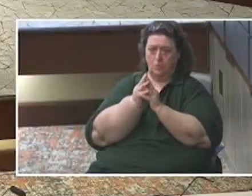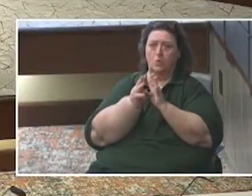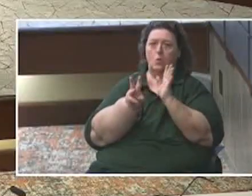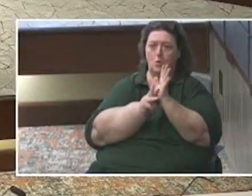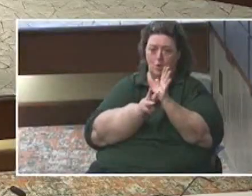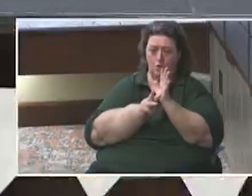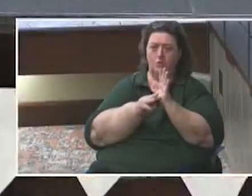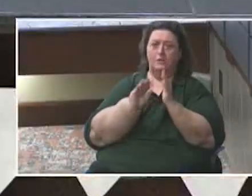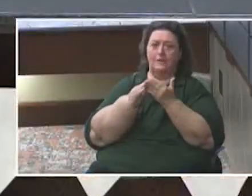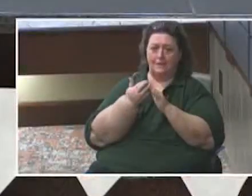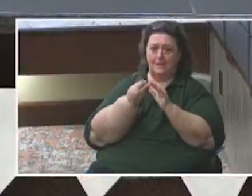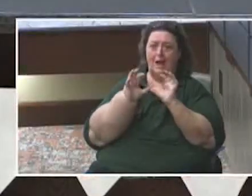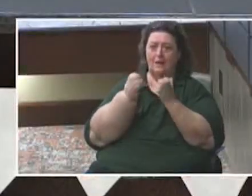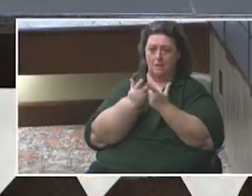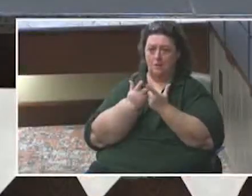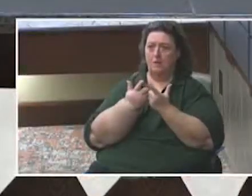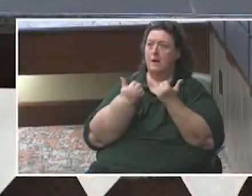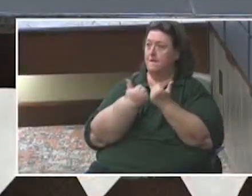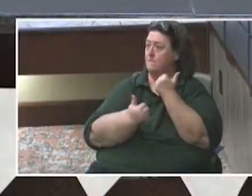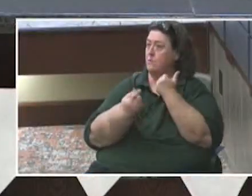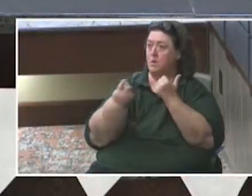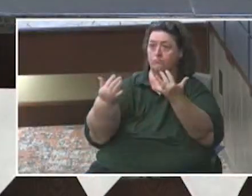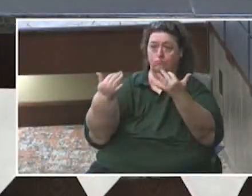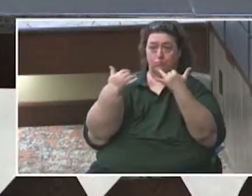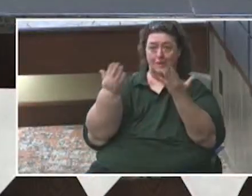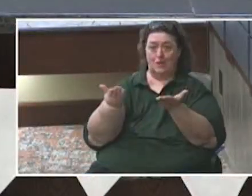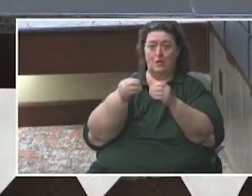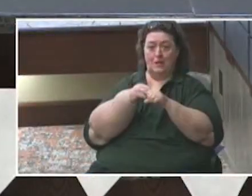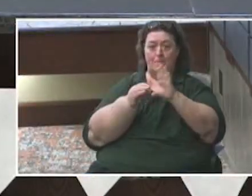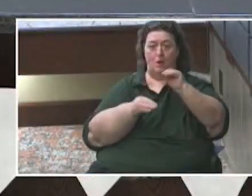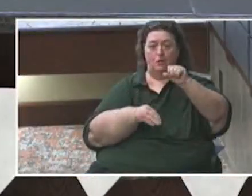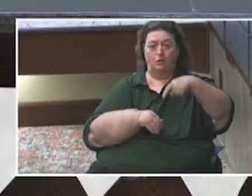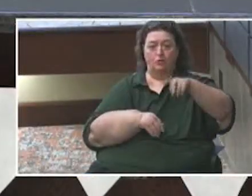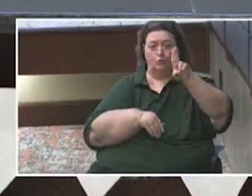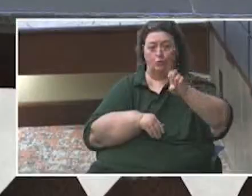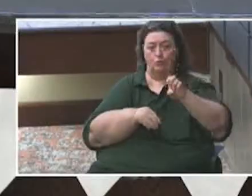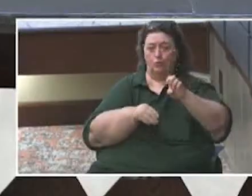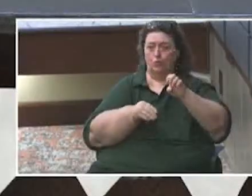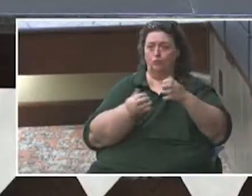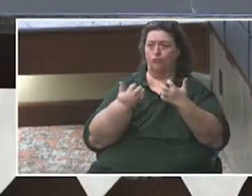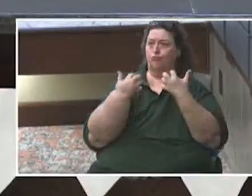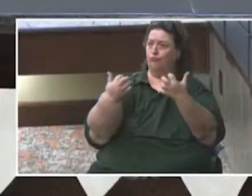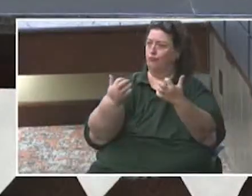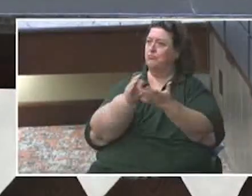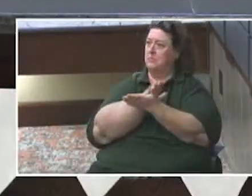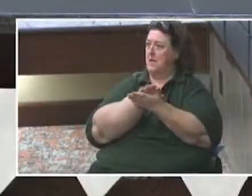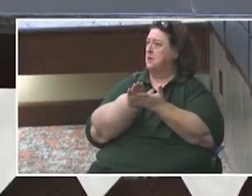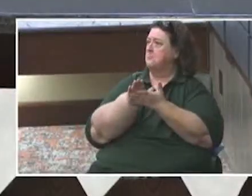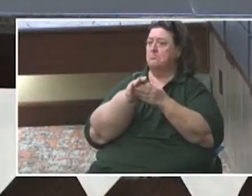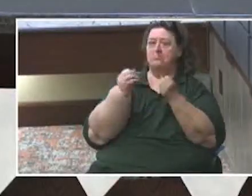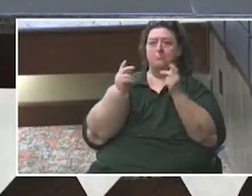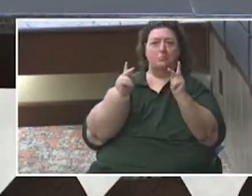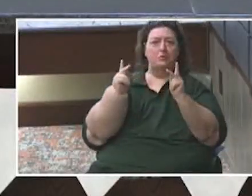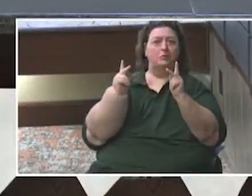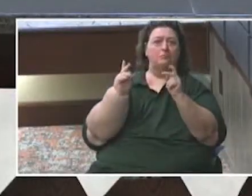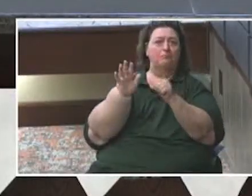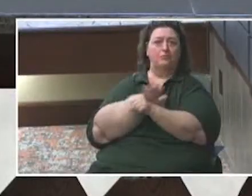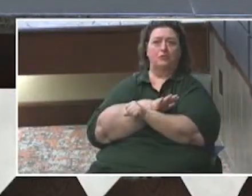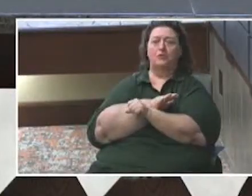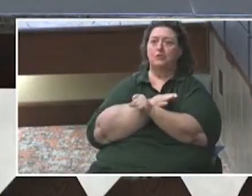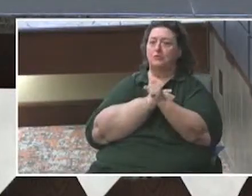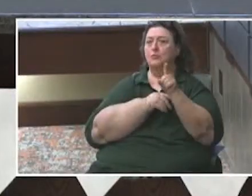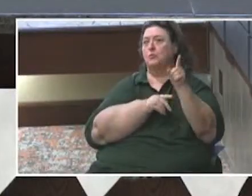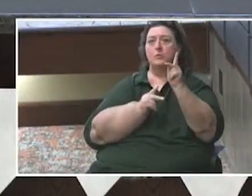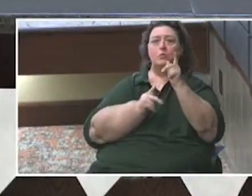everybody, for being here today. Everybody gathered here in the Bosque Theater Gallery. It's a nice crowd here. And welcome to all the viewers at